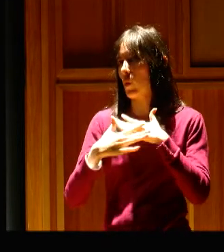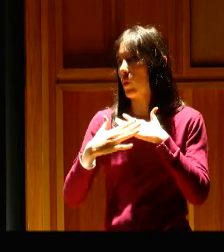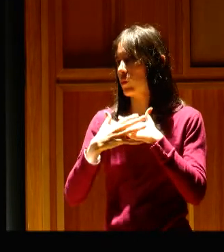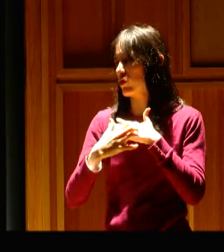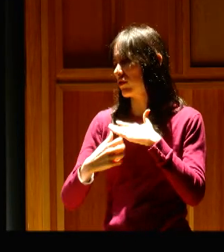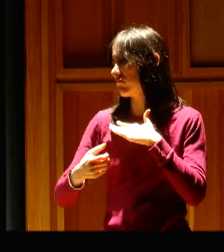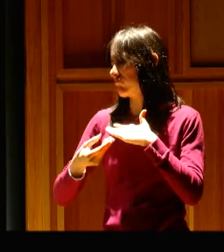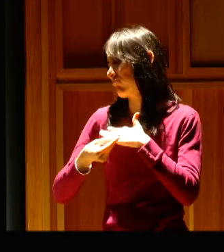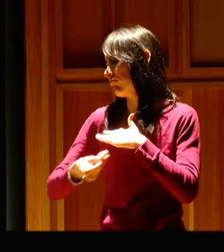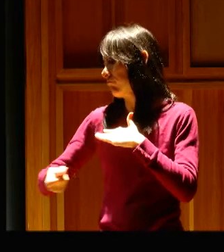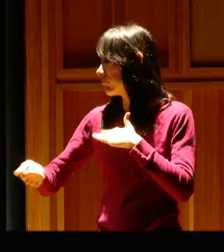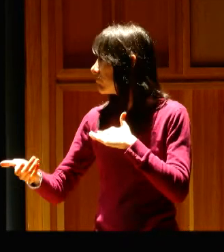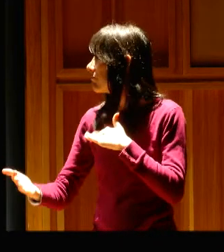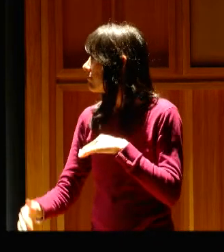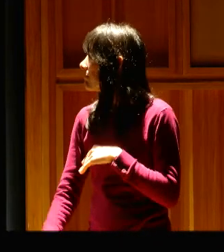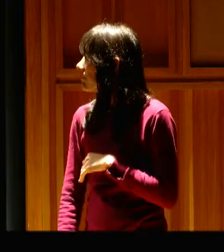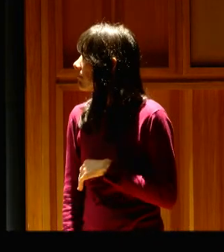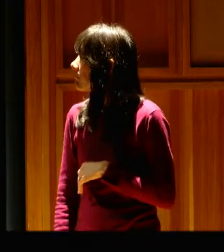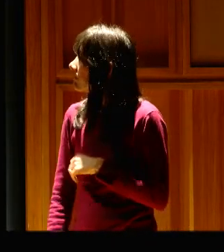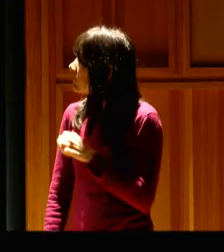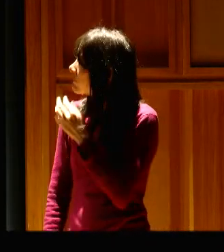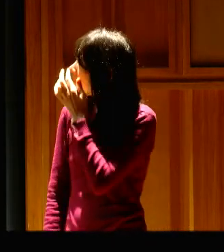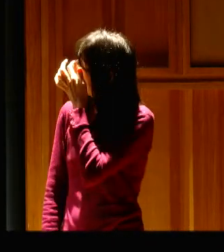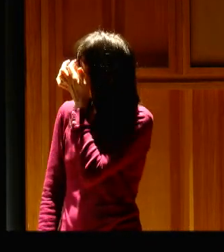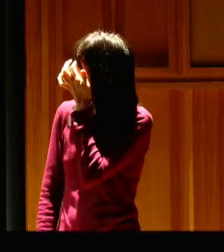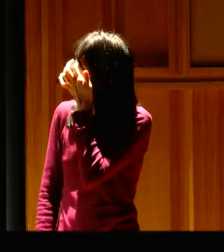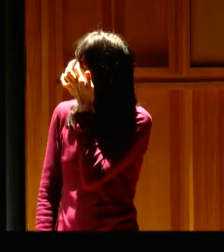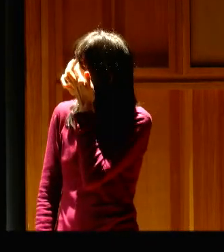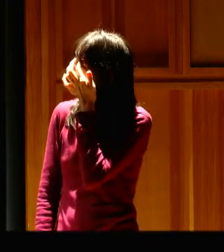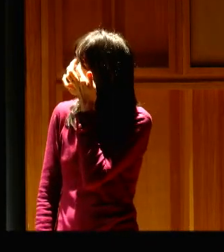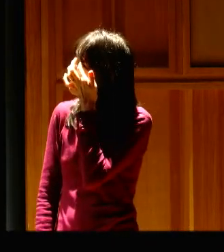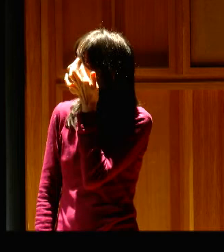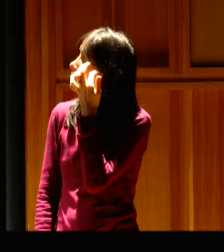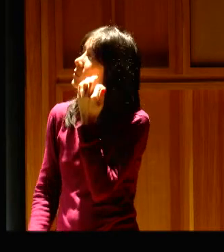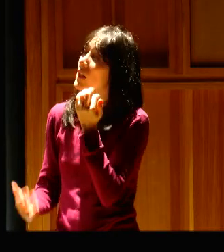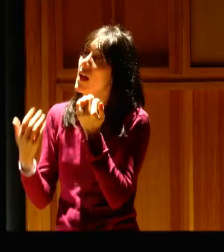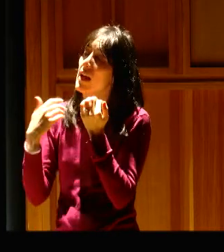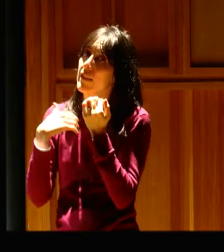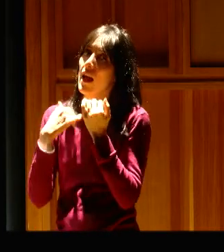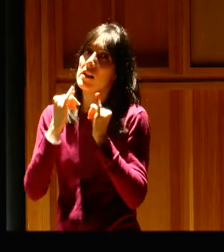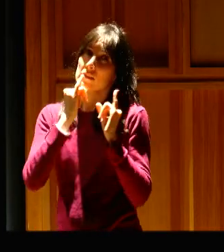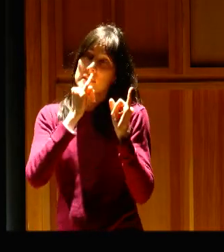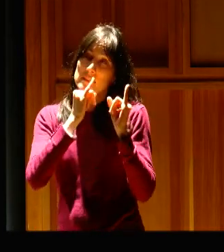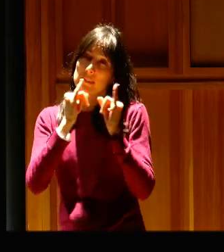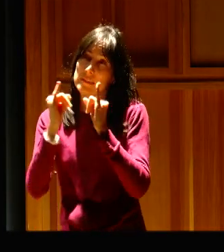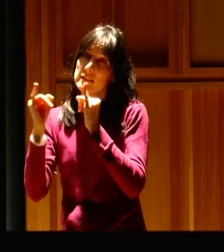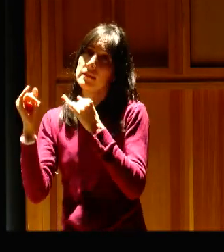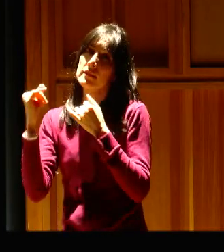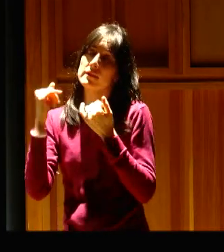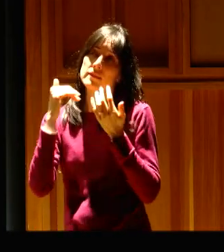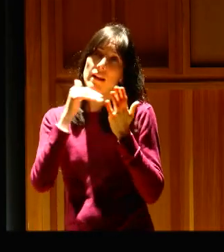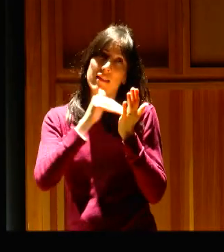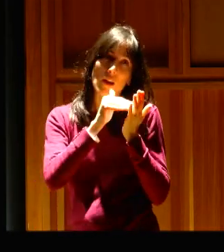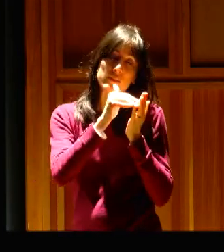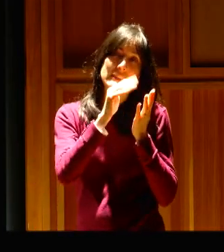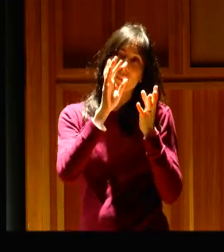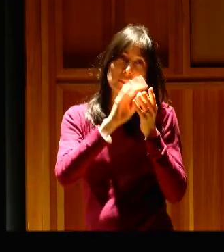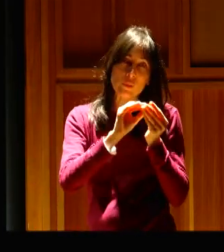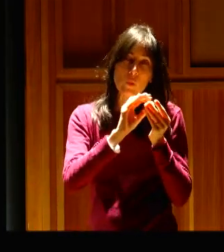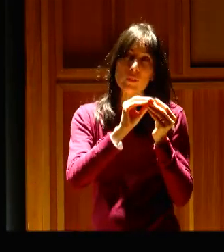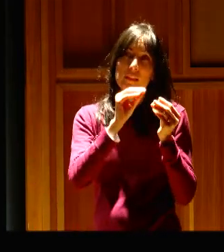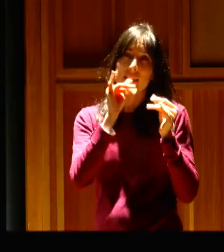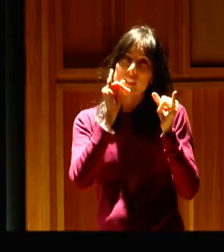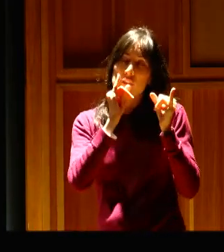From thousands of stories and hundreds of interviews across our country, the